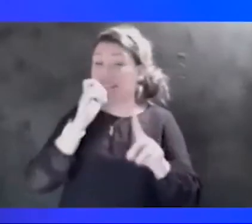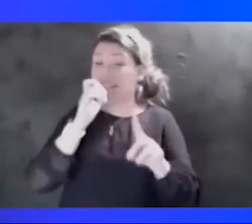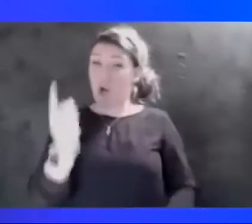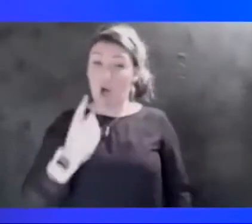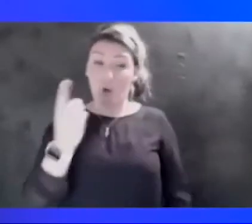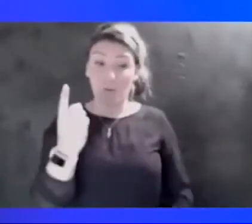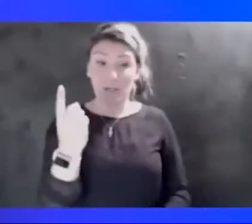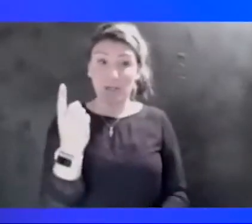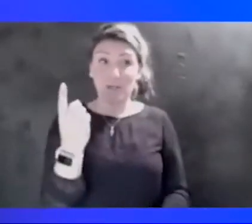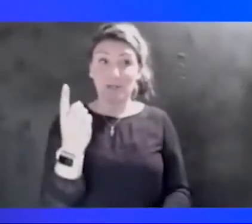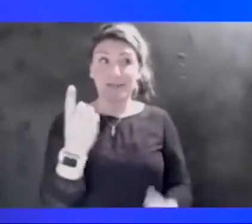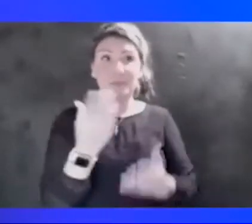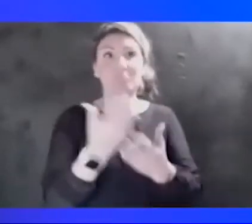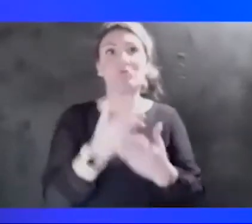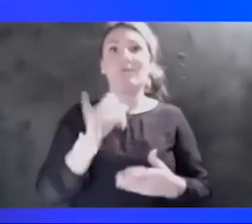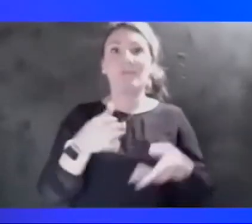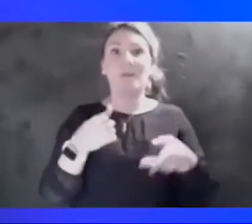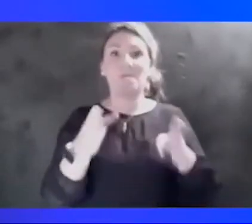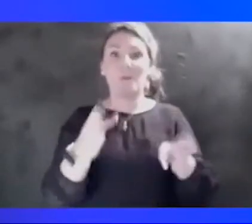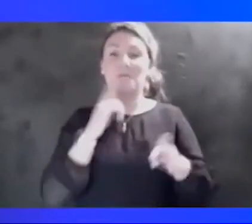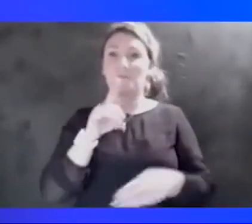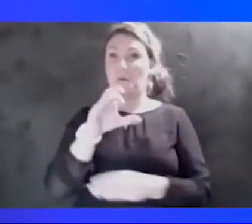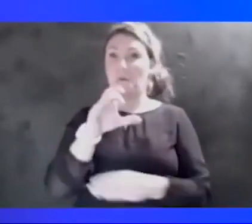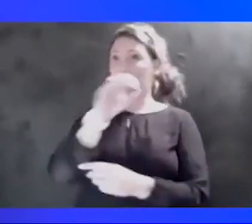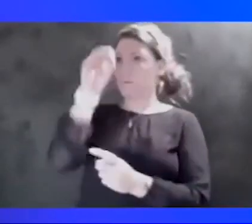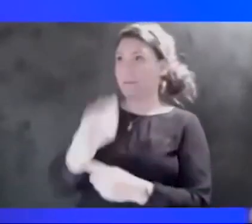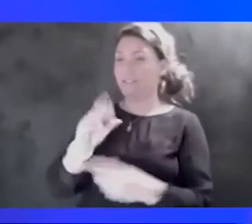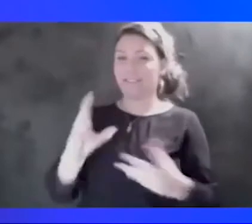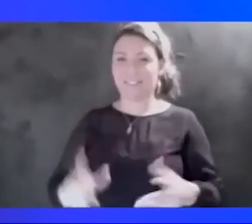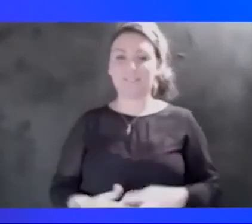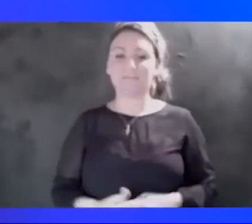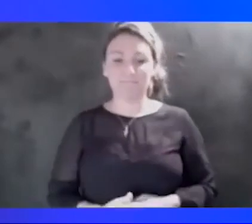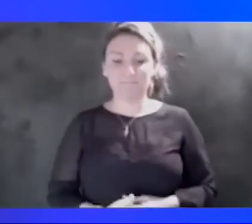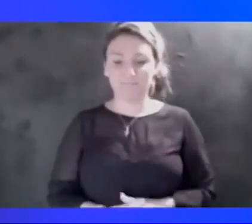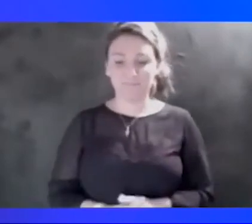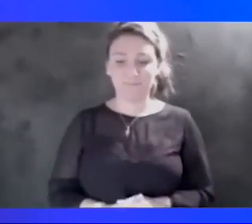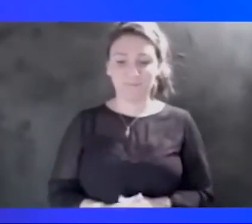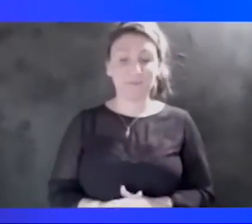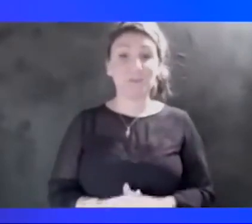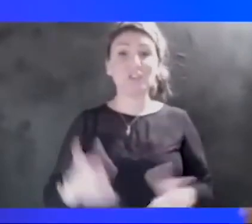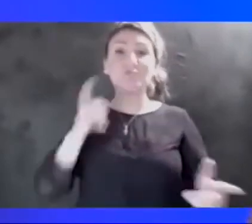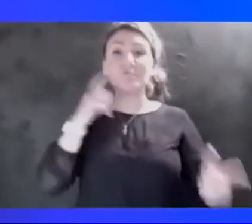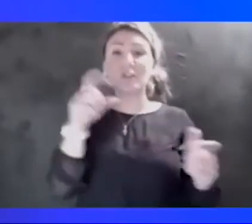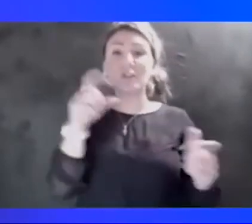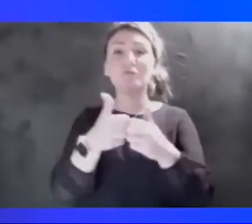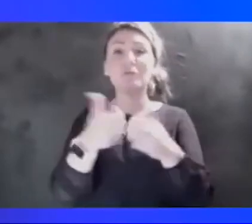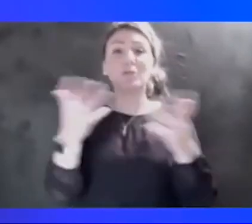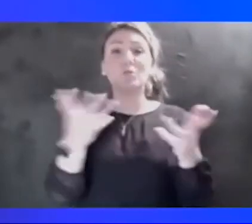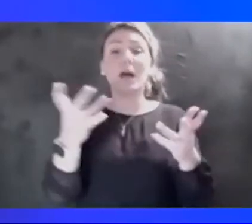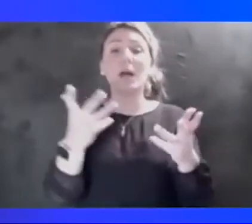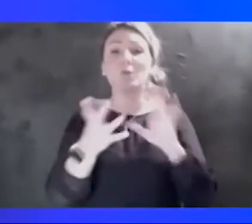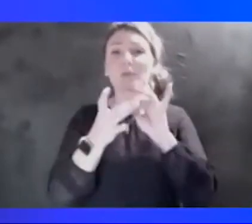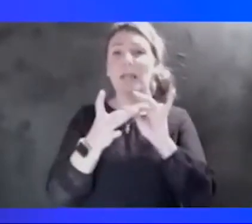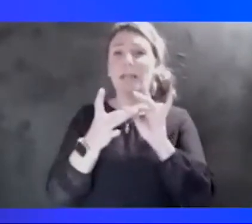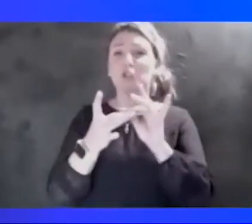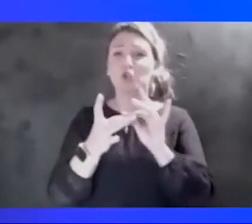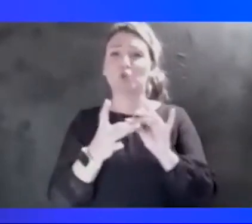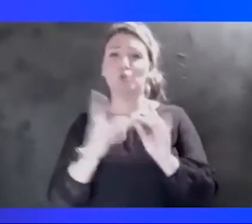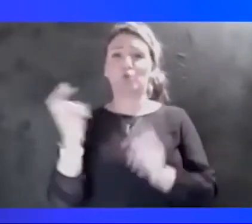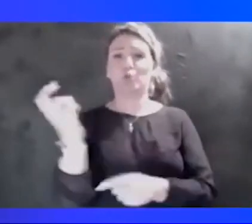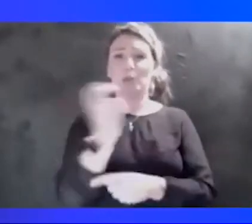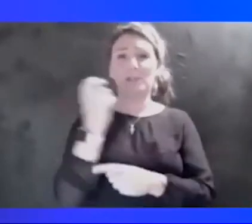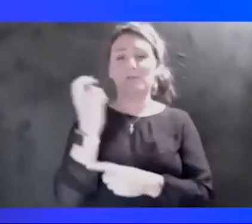to be that way 100% of the time. And I think the biggest challenge is going to be around the transportation, but particularly around emergency medical